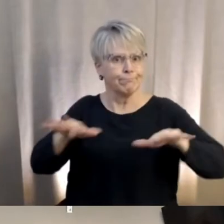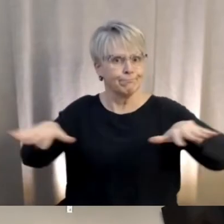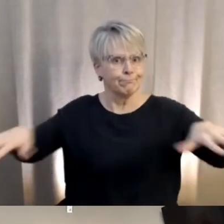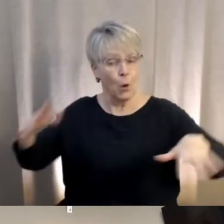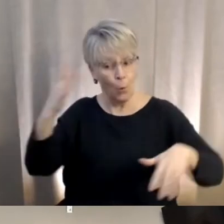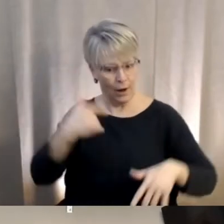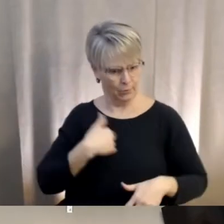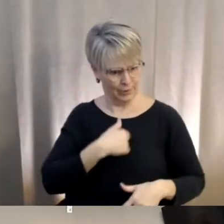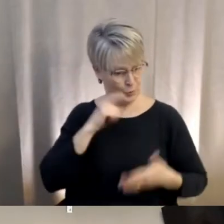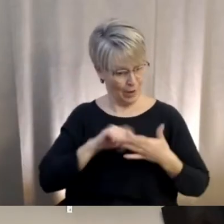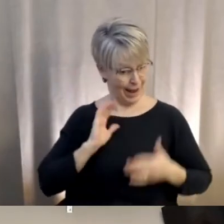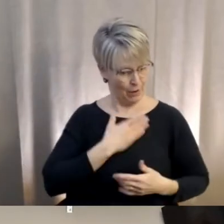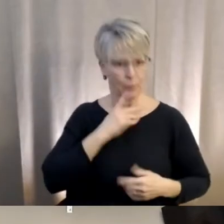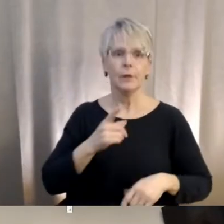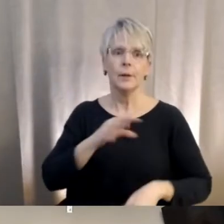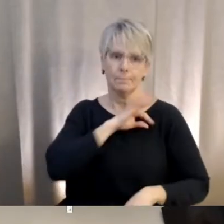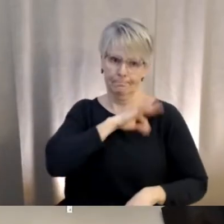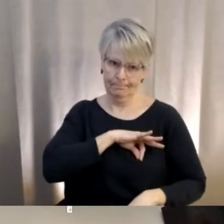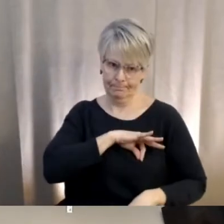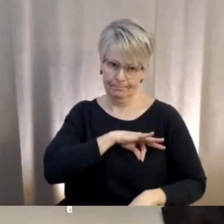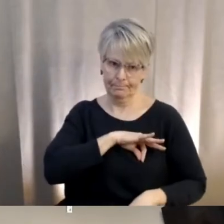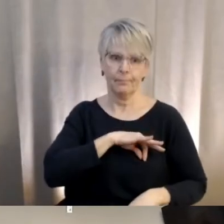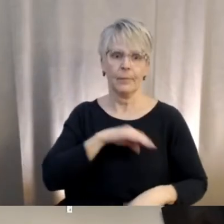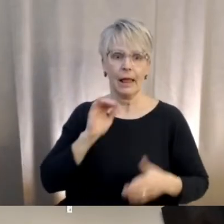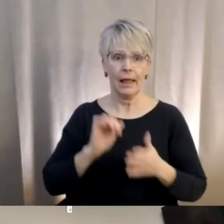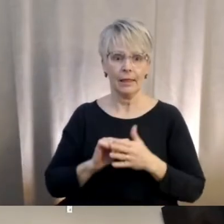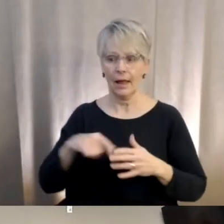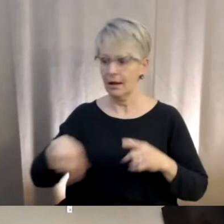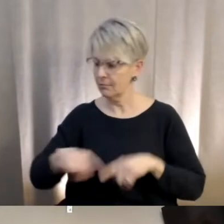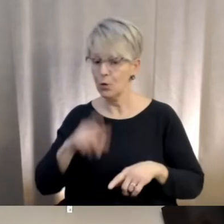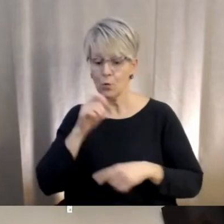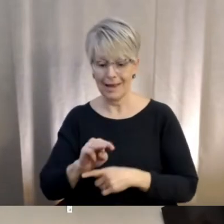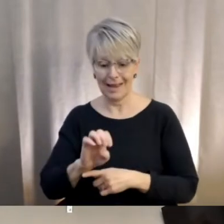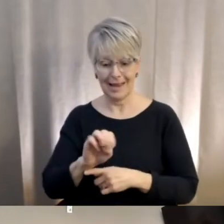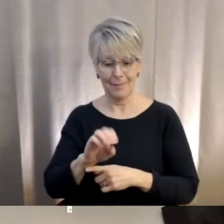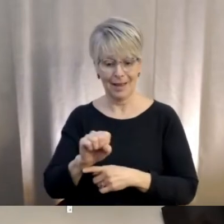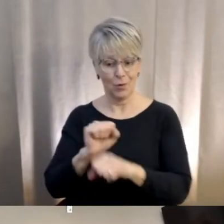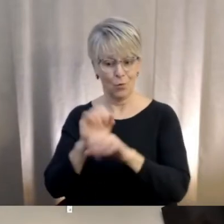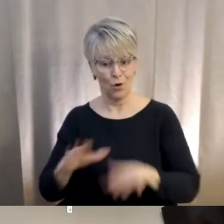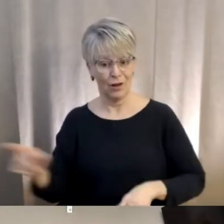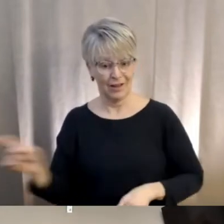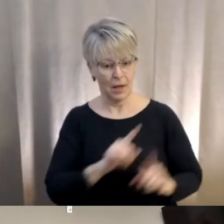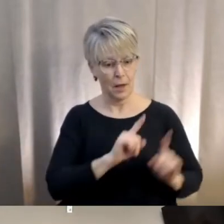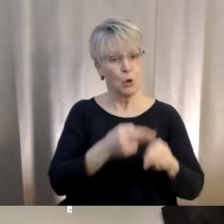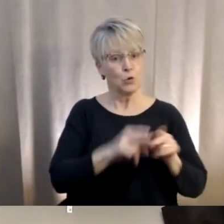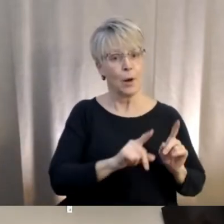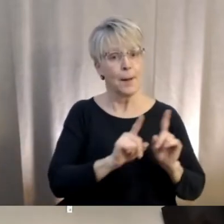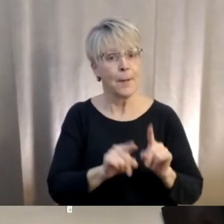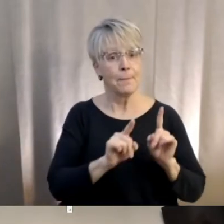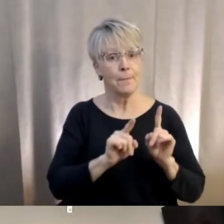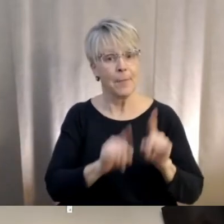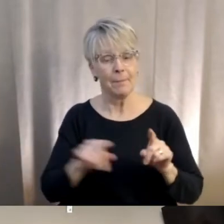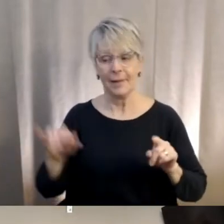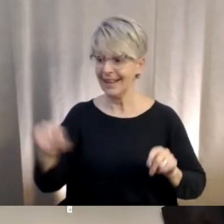efforts and the success that we see our paramedics respond to Misty's even short visits right now as she acclimates to